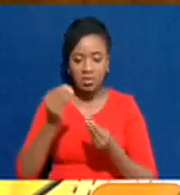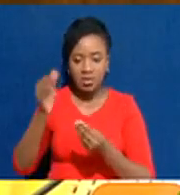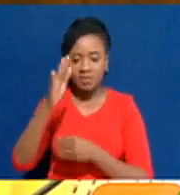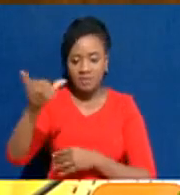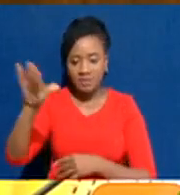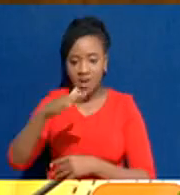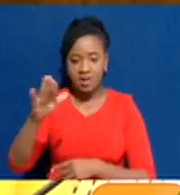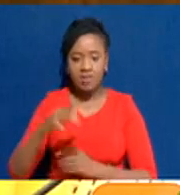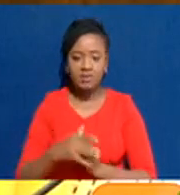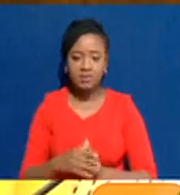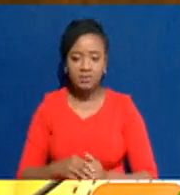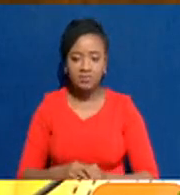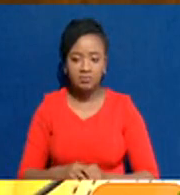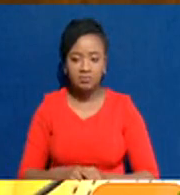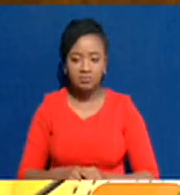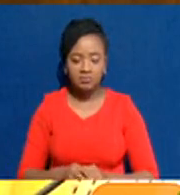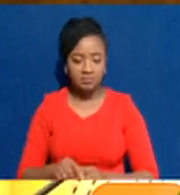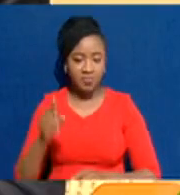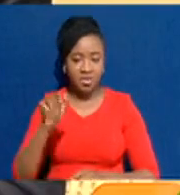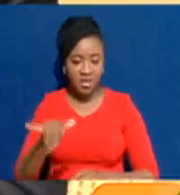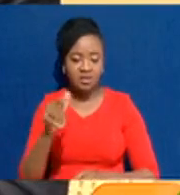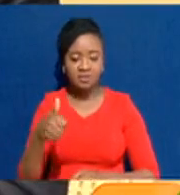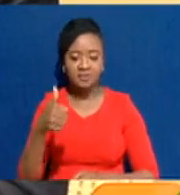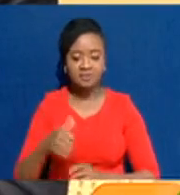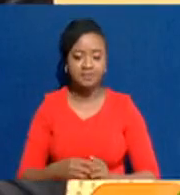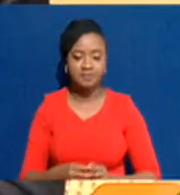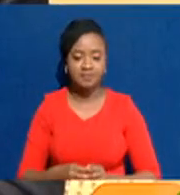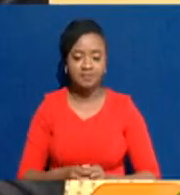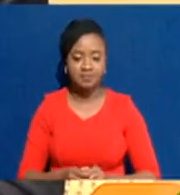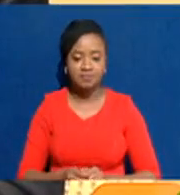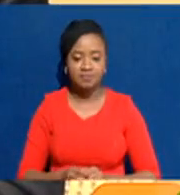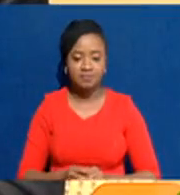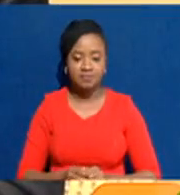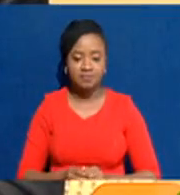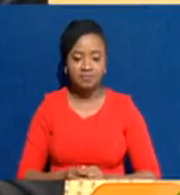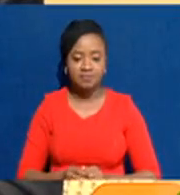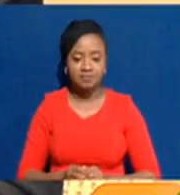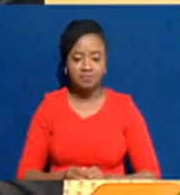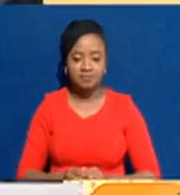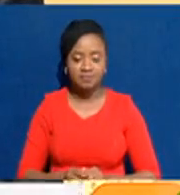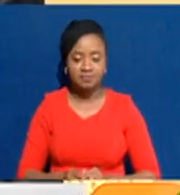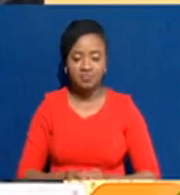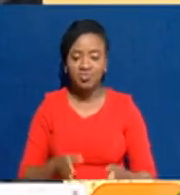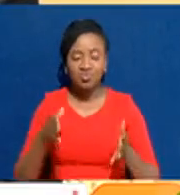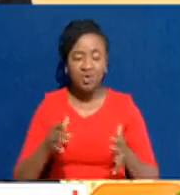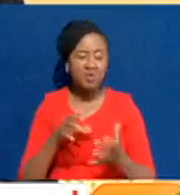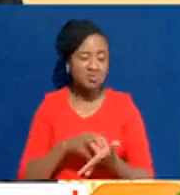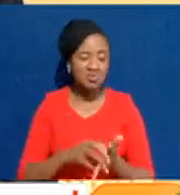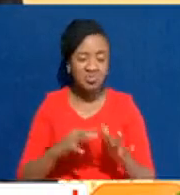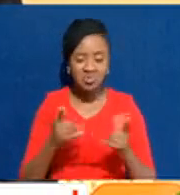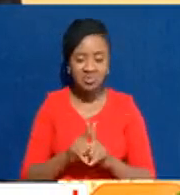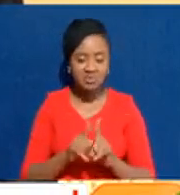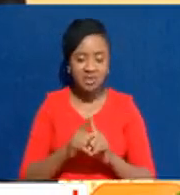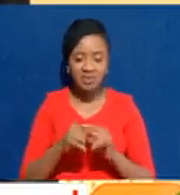be a step in the right move. We seem to have reached a level that is at crisis point.